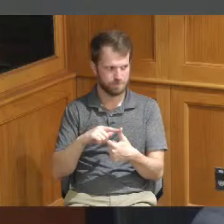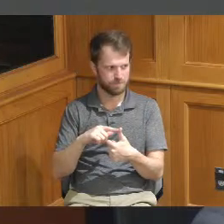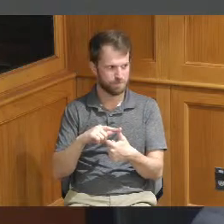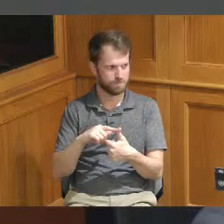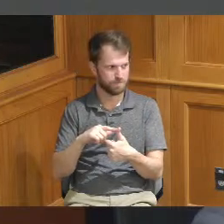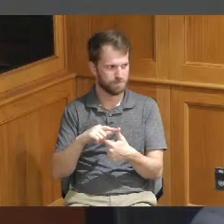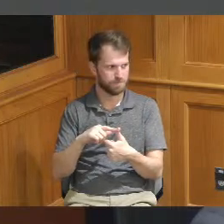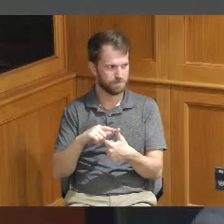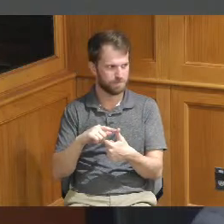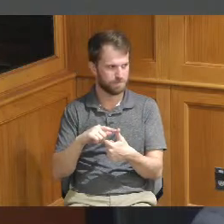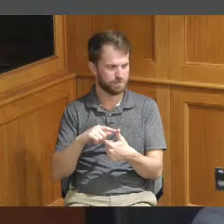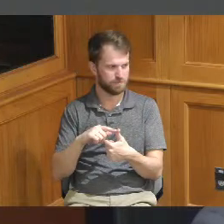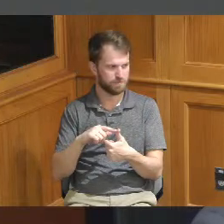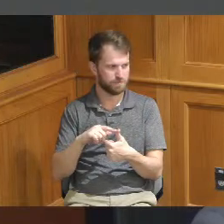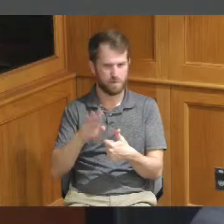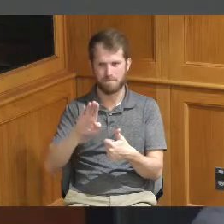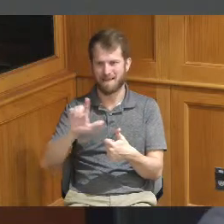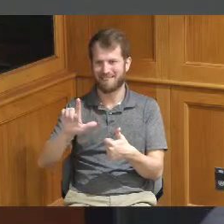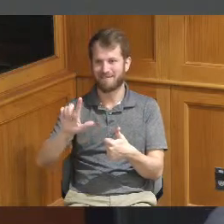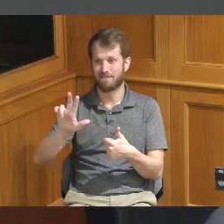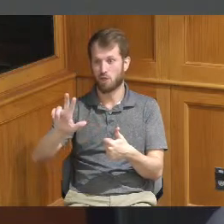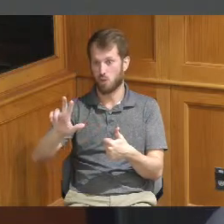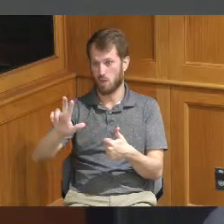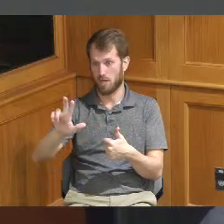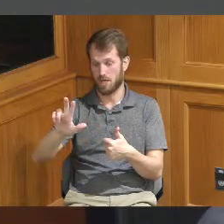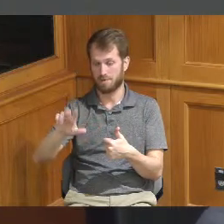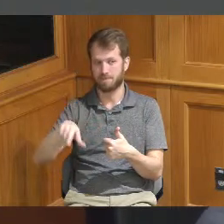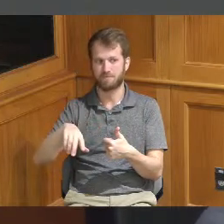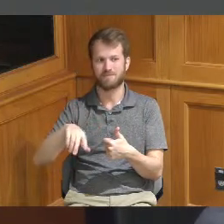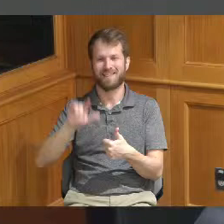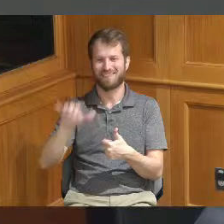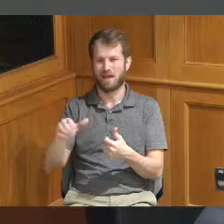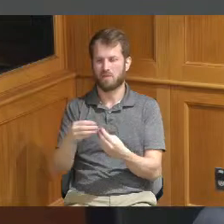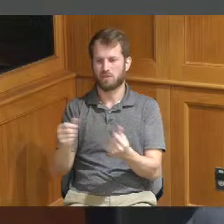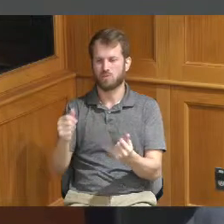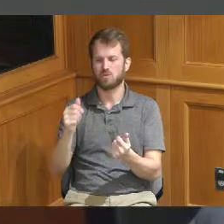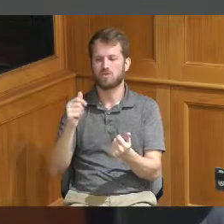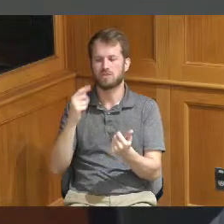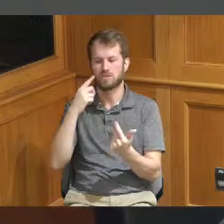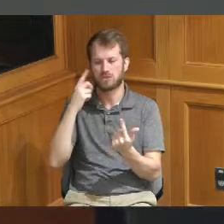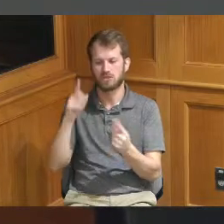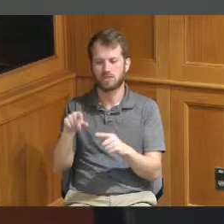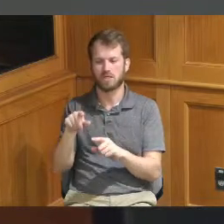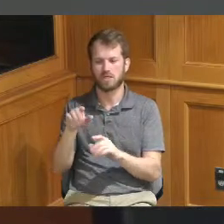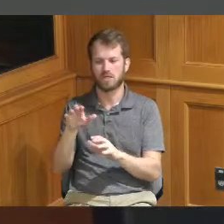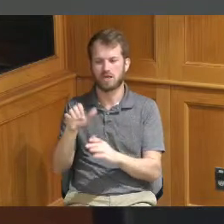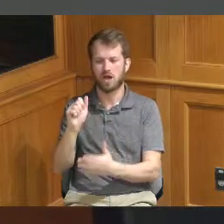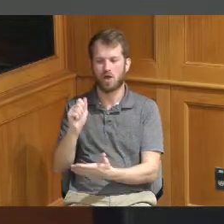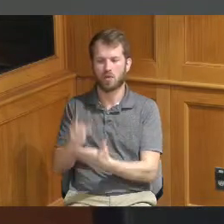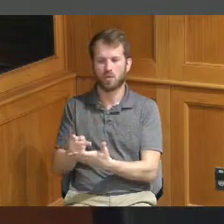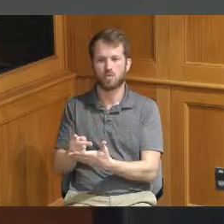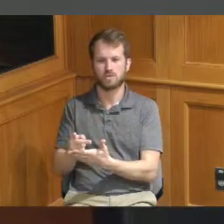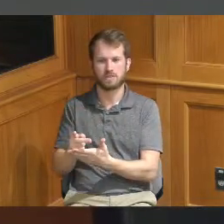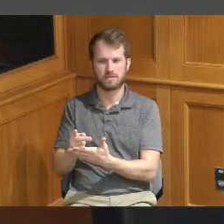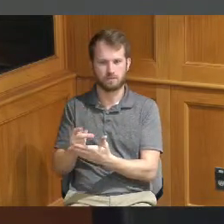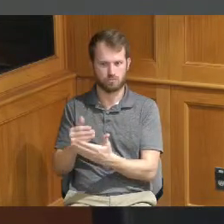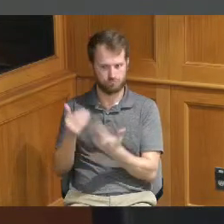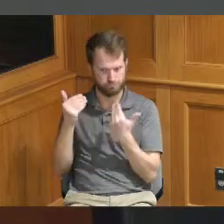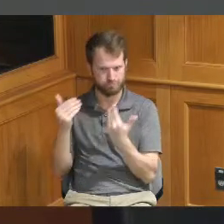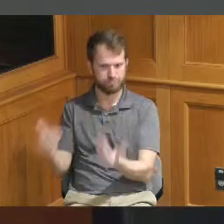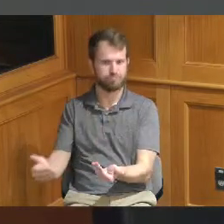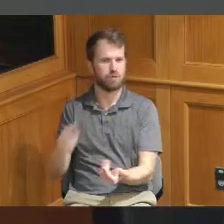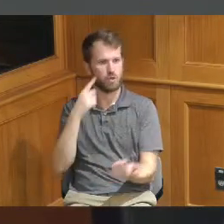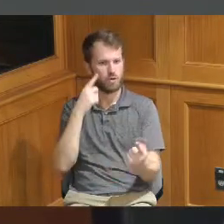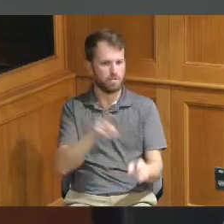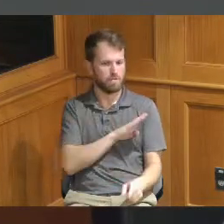enacted on is by leave number 3. This is a resolution authorizing the execution of an agreement between the Board